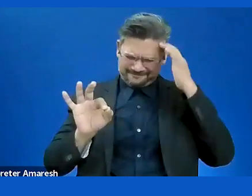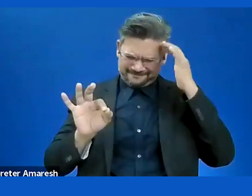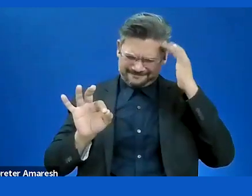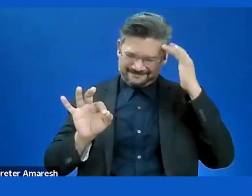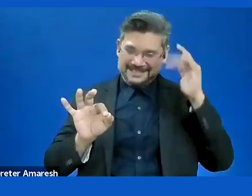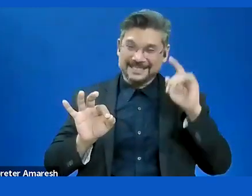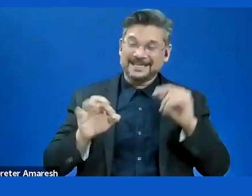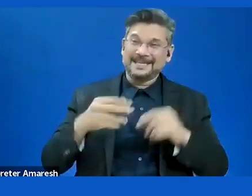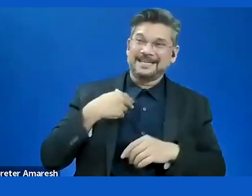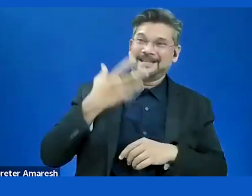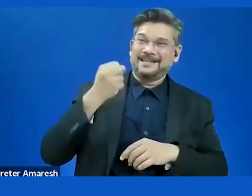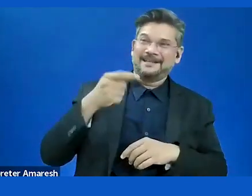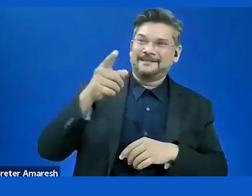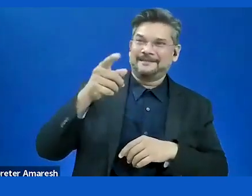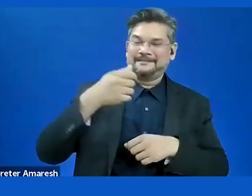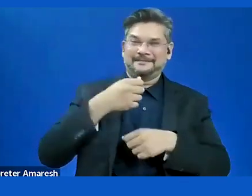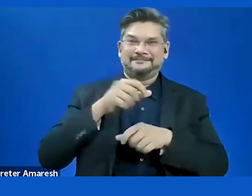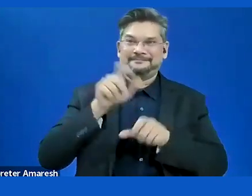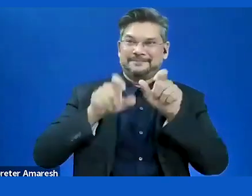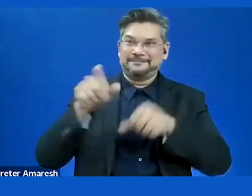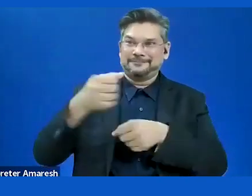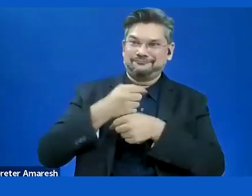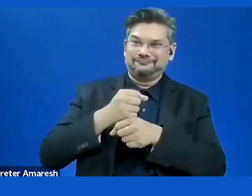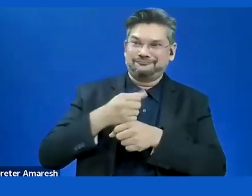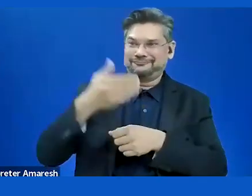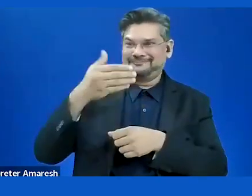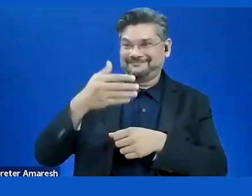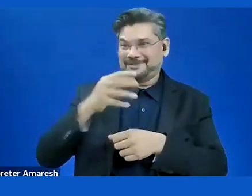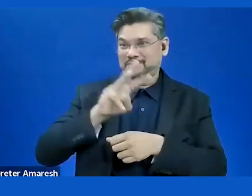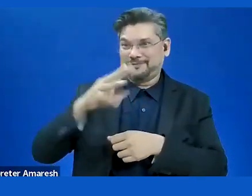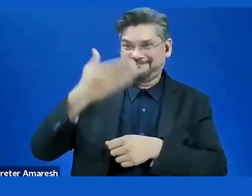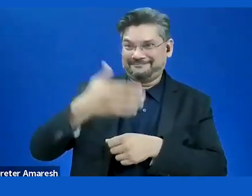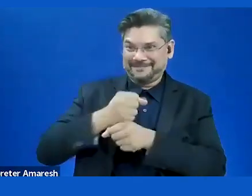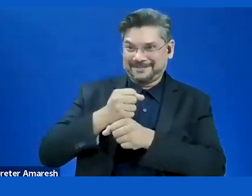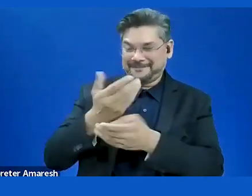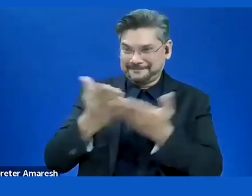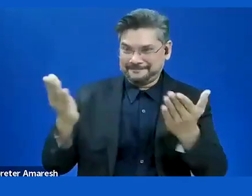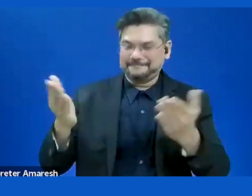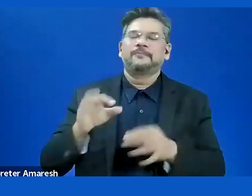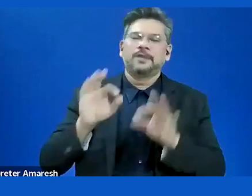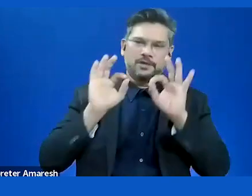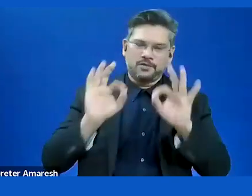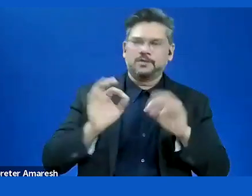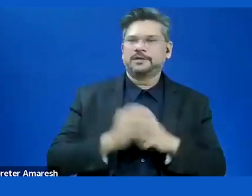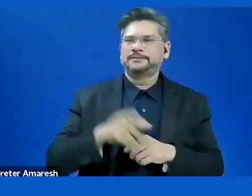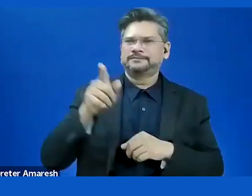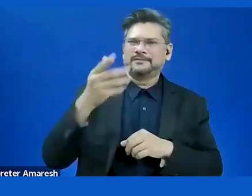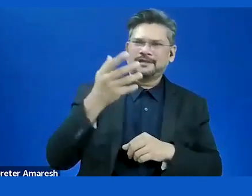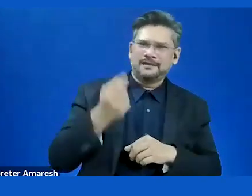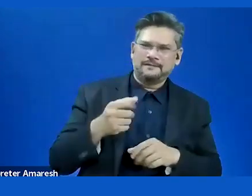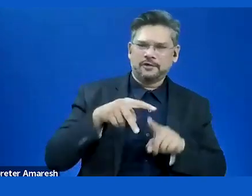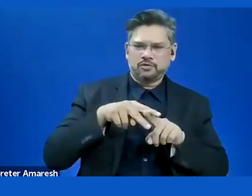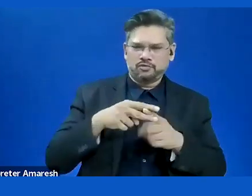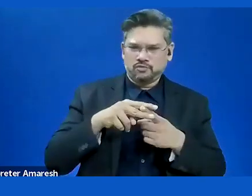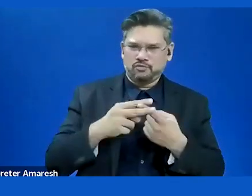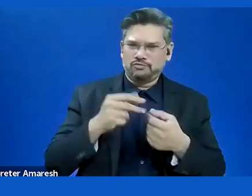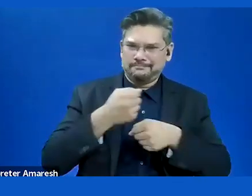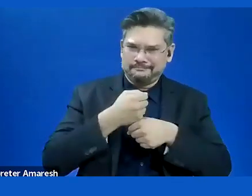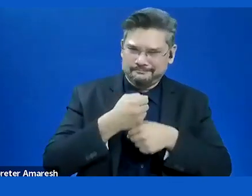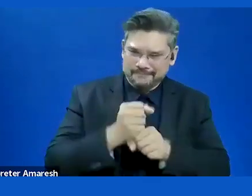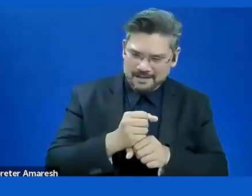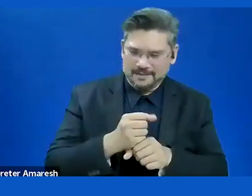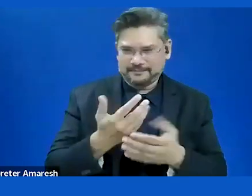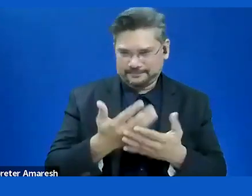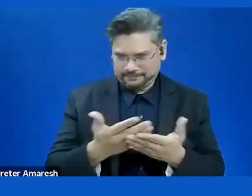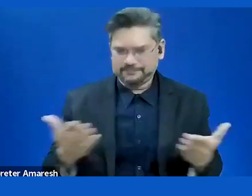behind, so you're behind the tools, and your tools are obviously used in Europe, across Europe. Do